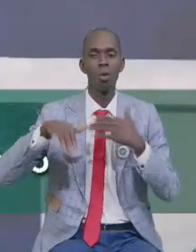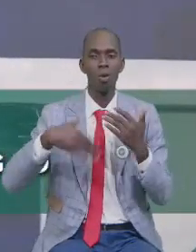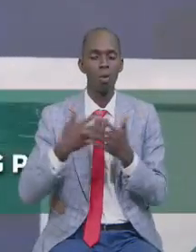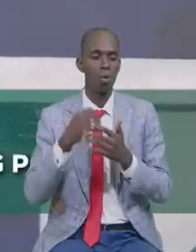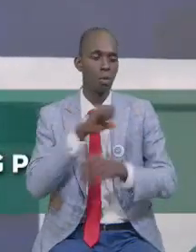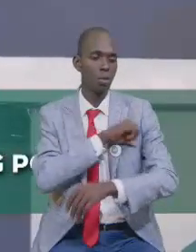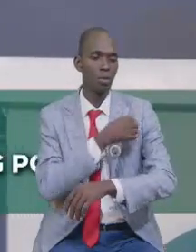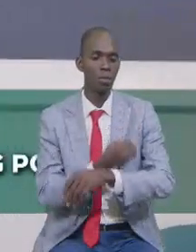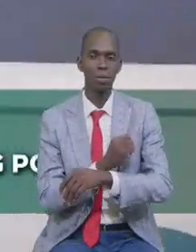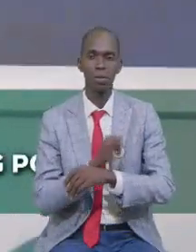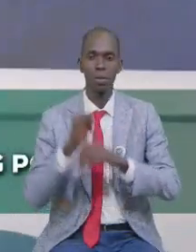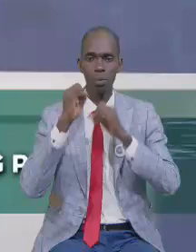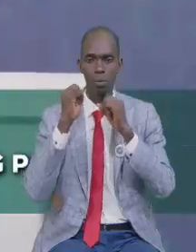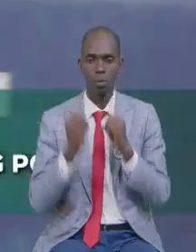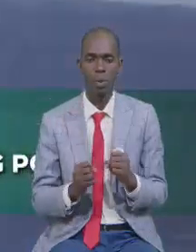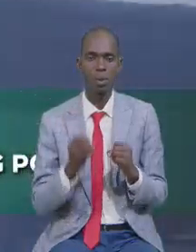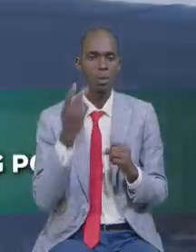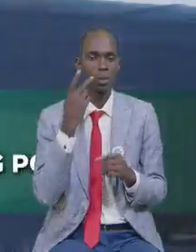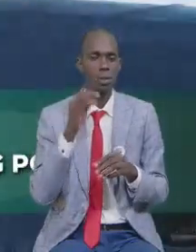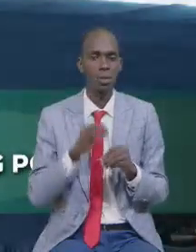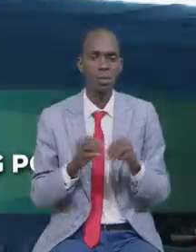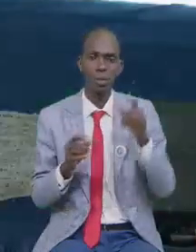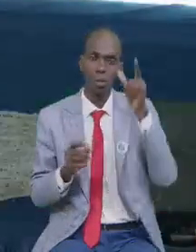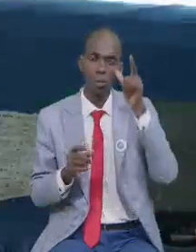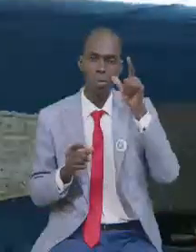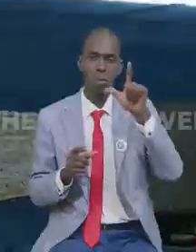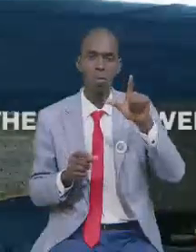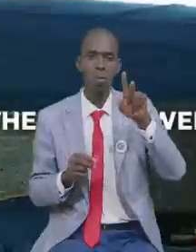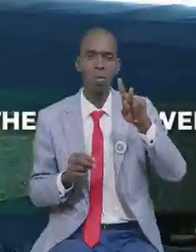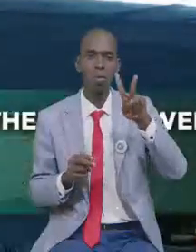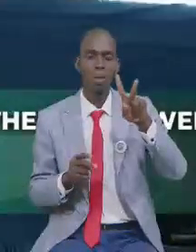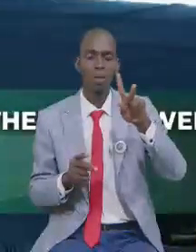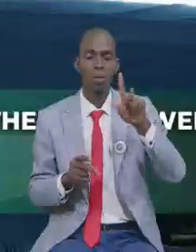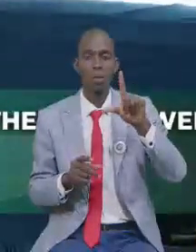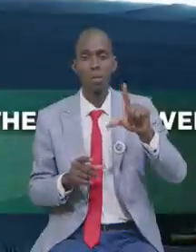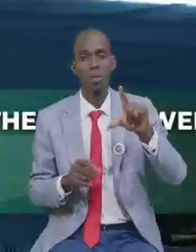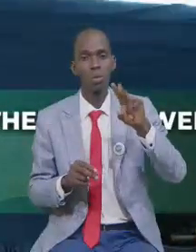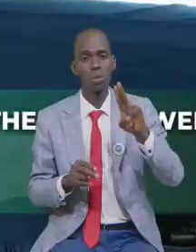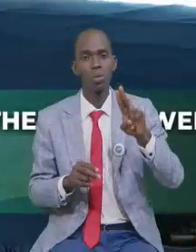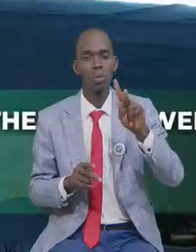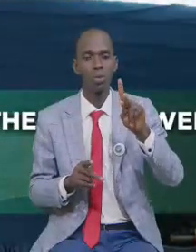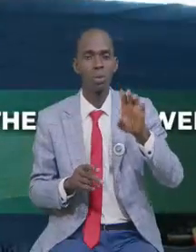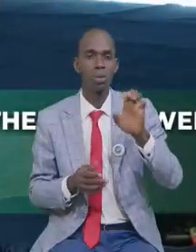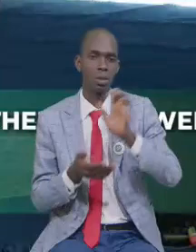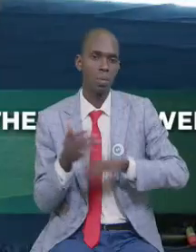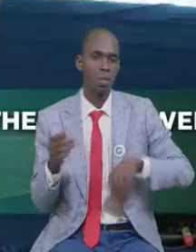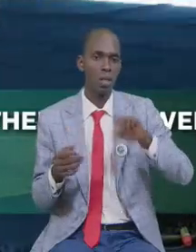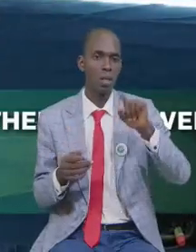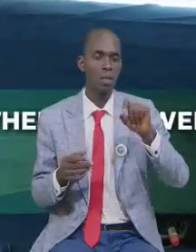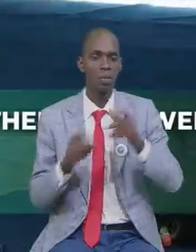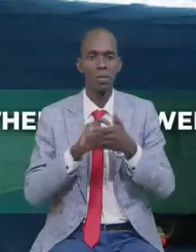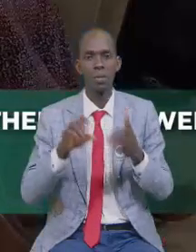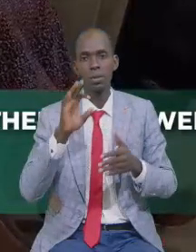all-strengthening power. We're looking at Luke chapter 11. Luke chapter 11, I'm reading from verse 9. And I